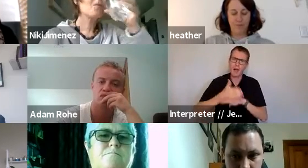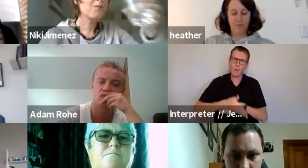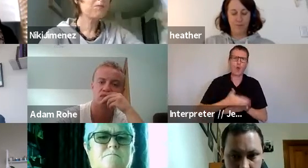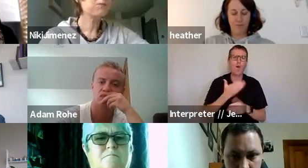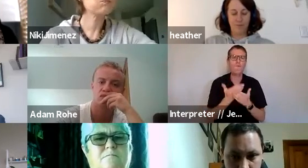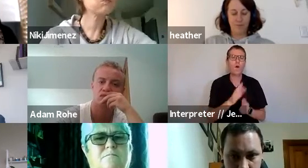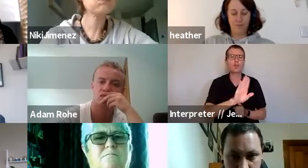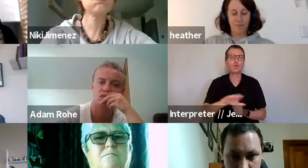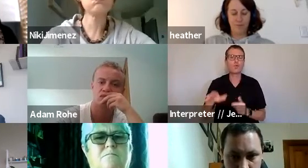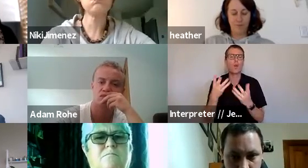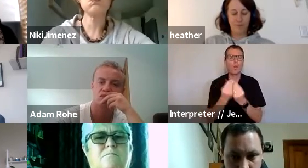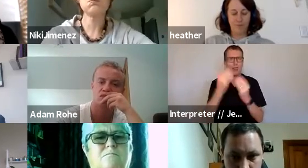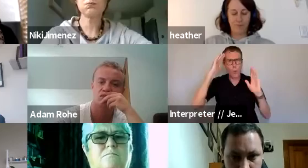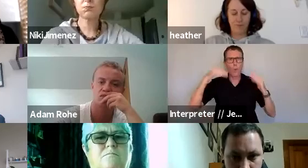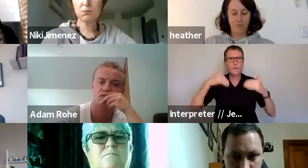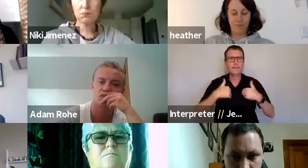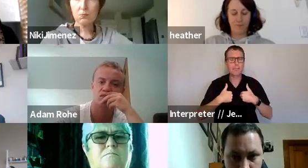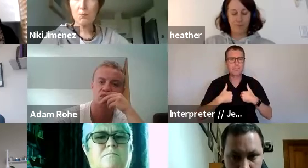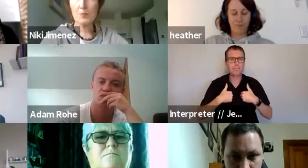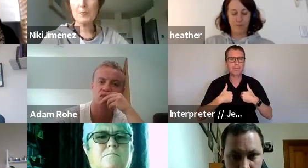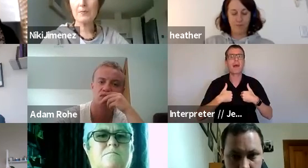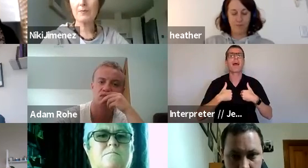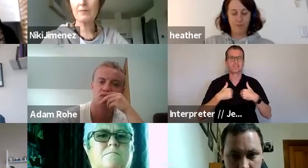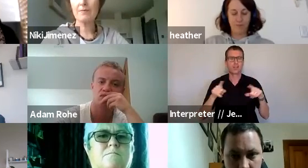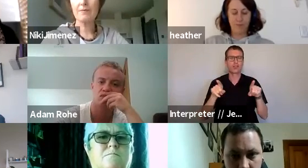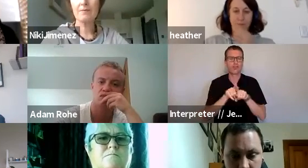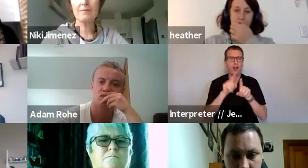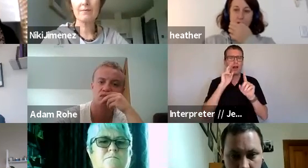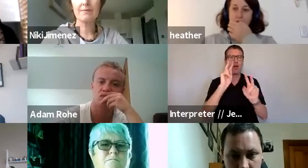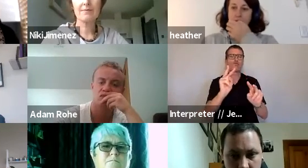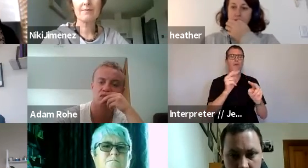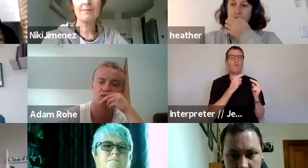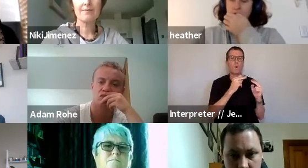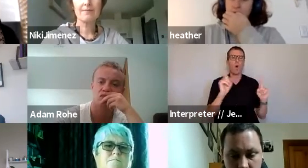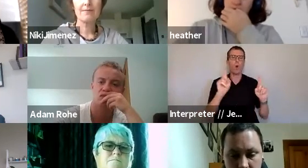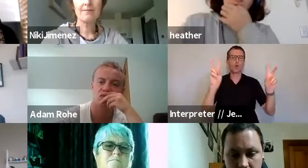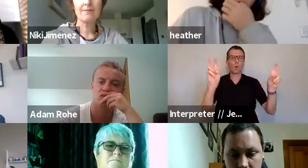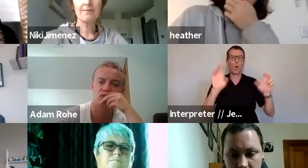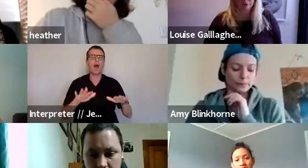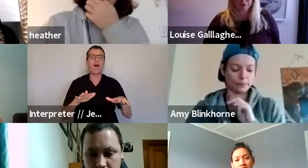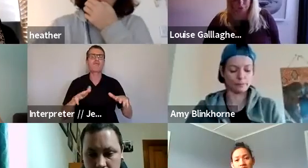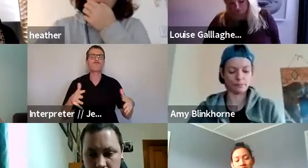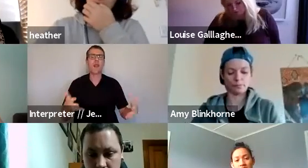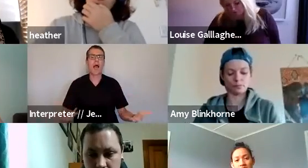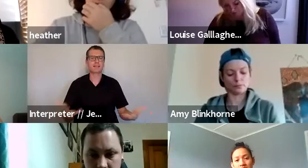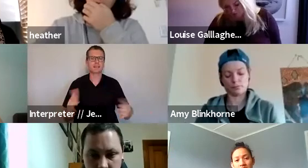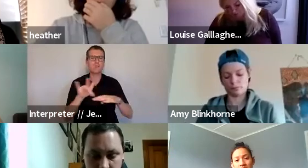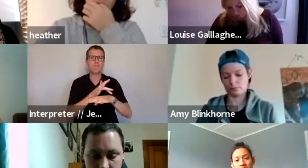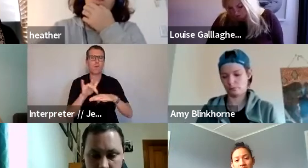what a relaxed performance is and actually calling them relaxed. So really working with those that need